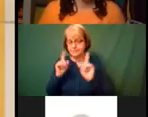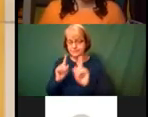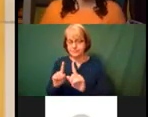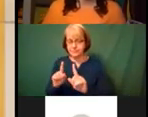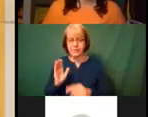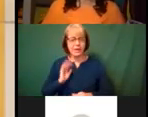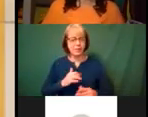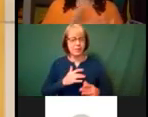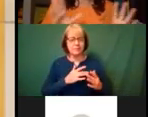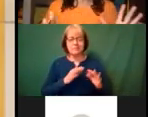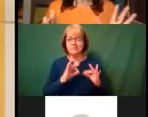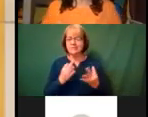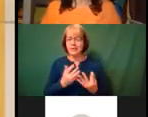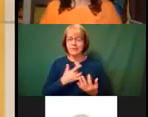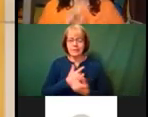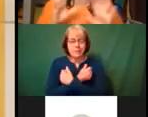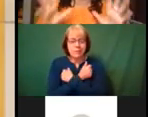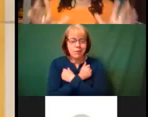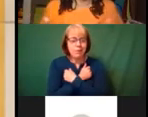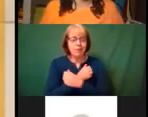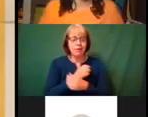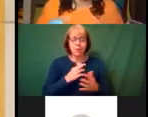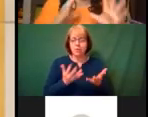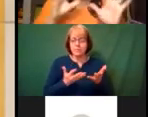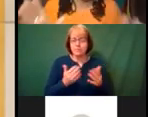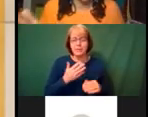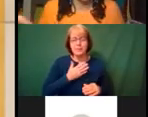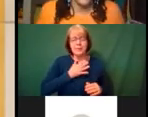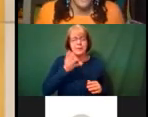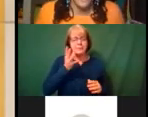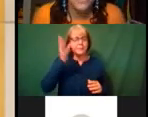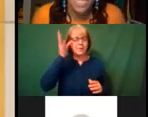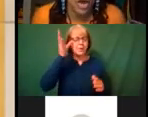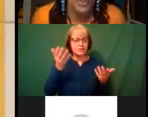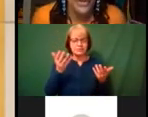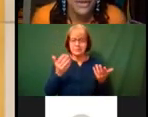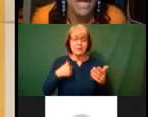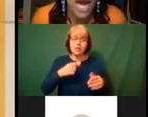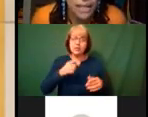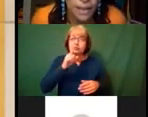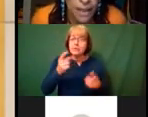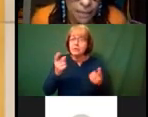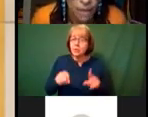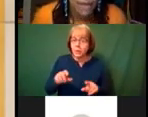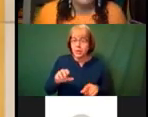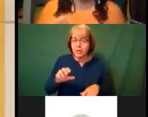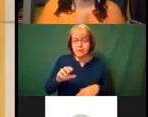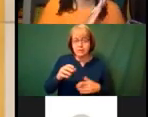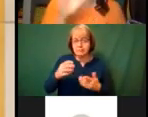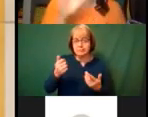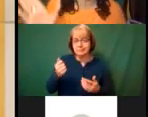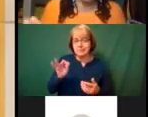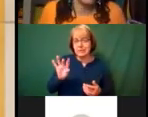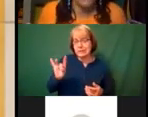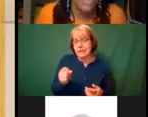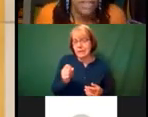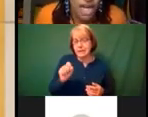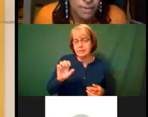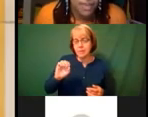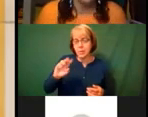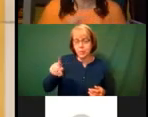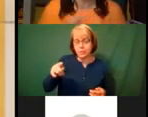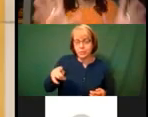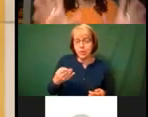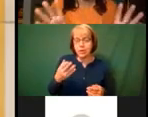family, you know, because my parents, you know, they were too old. We were already gone from the house by the time Oprah and Cosby came out, and we won't even reference